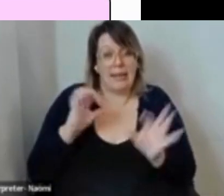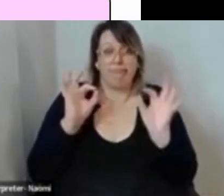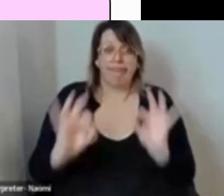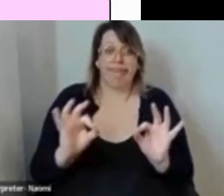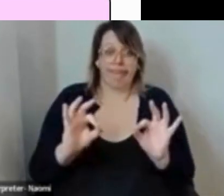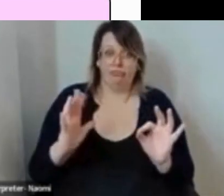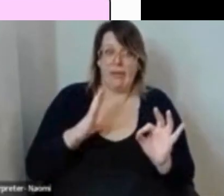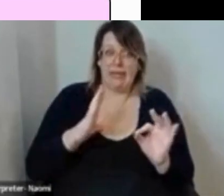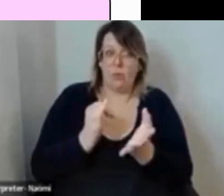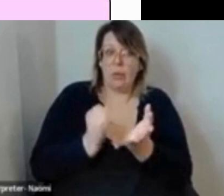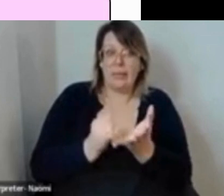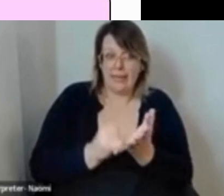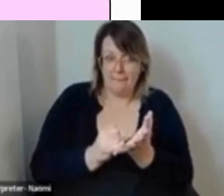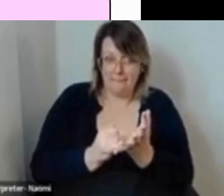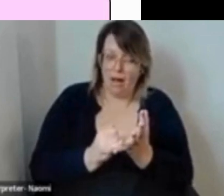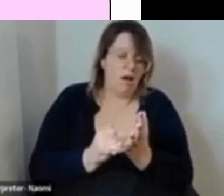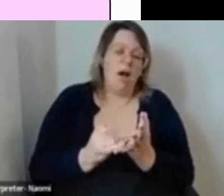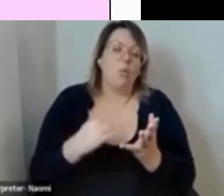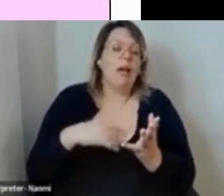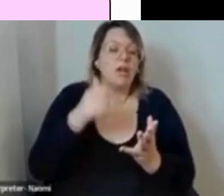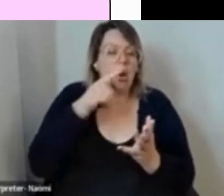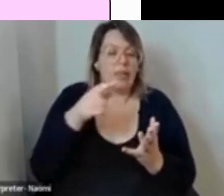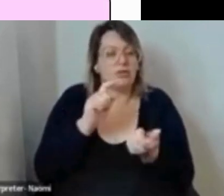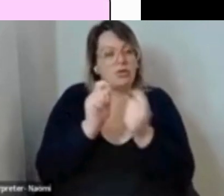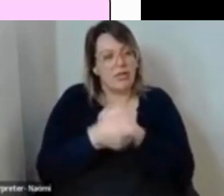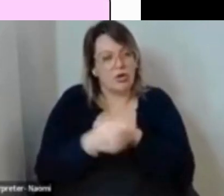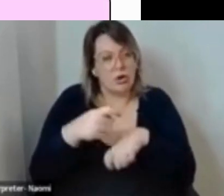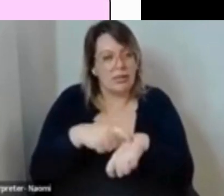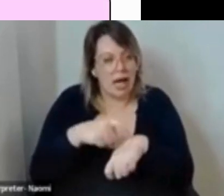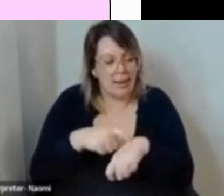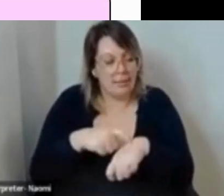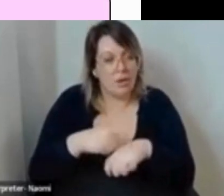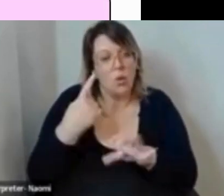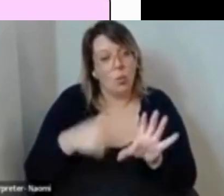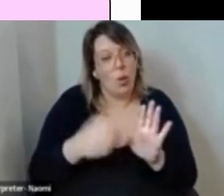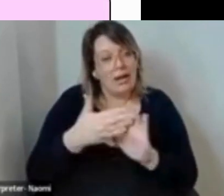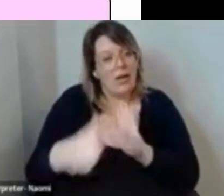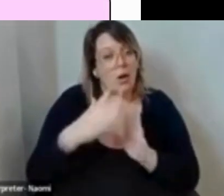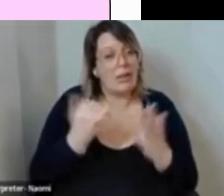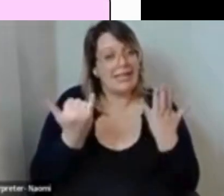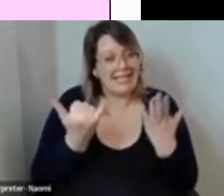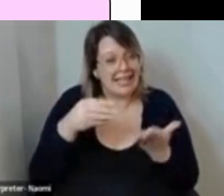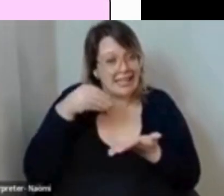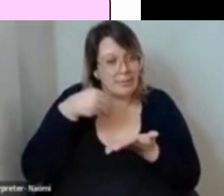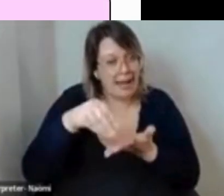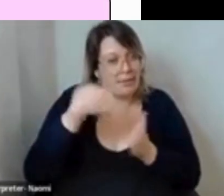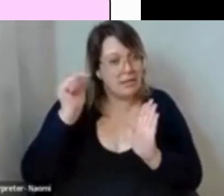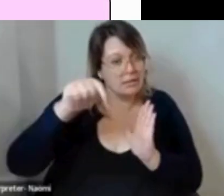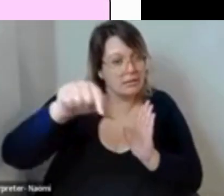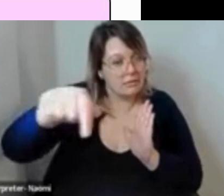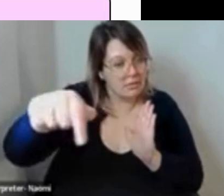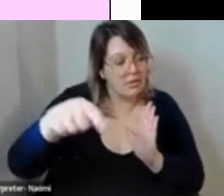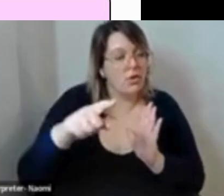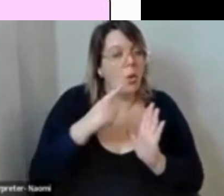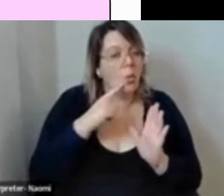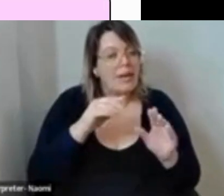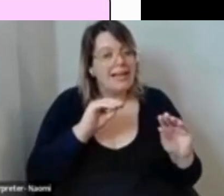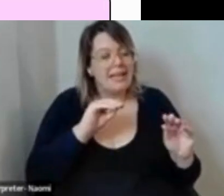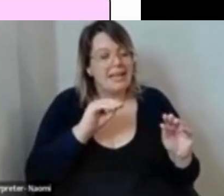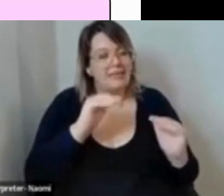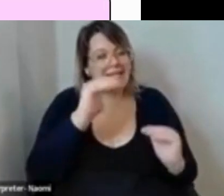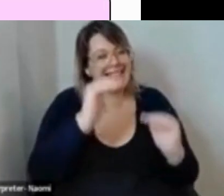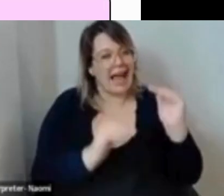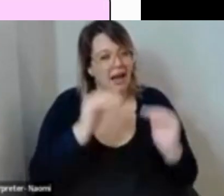September, quite the opposite. There will be 6 payments in the year, and we have staggered the different components of the LPME across